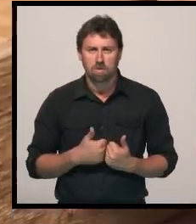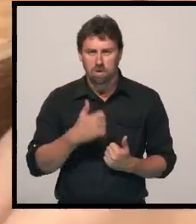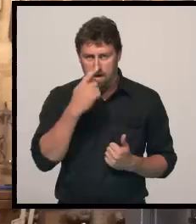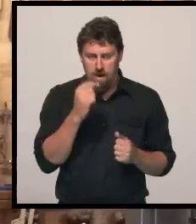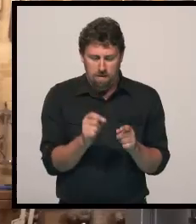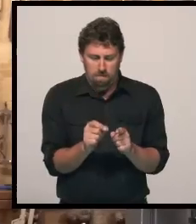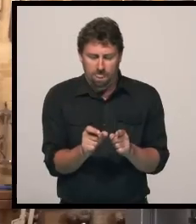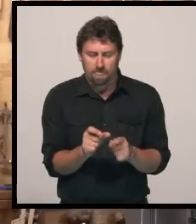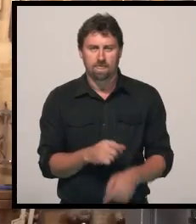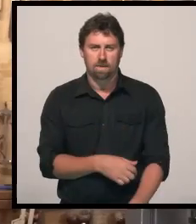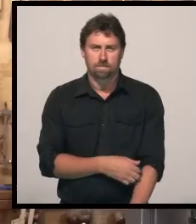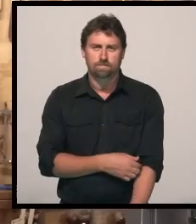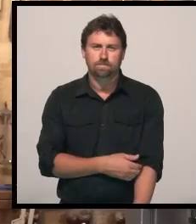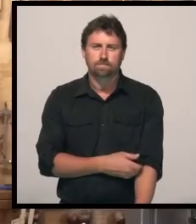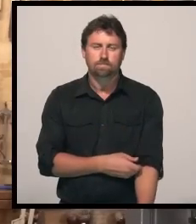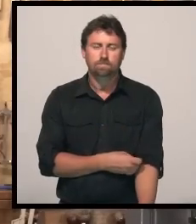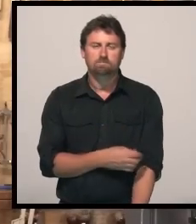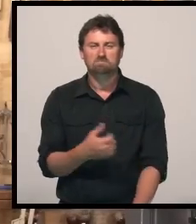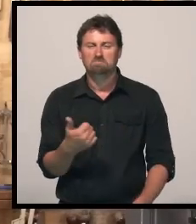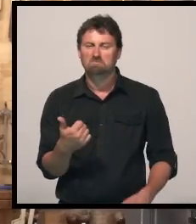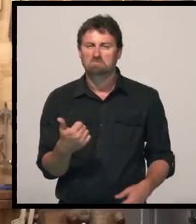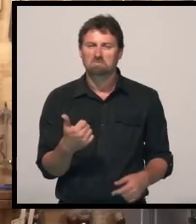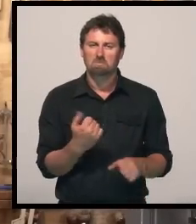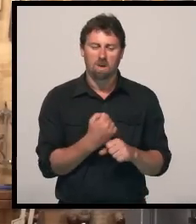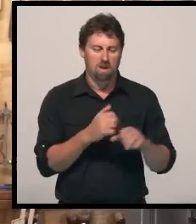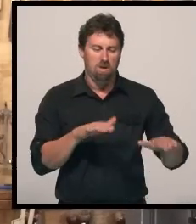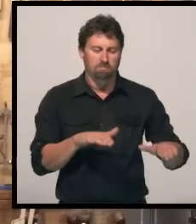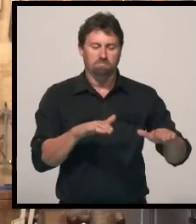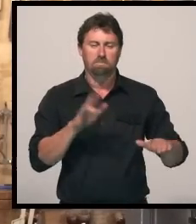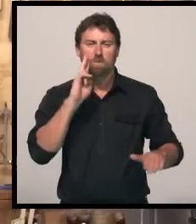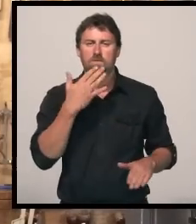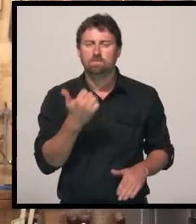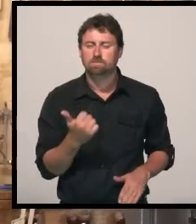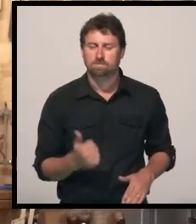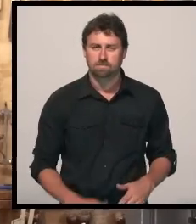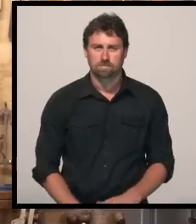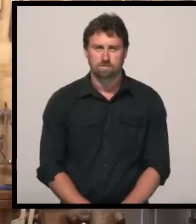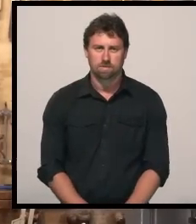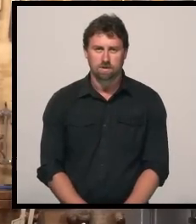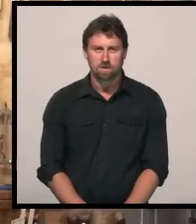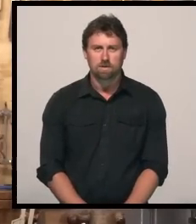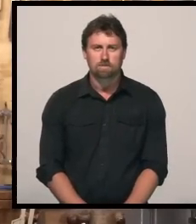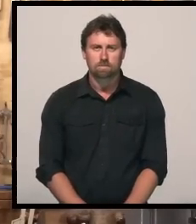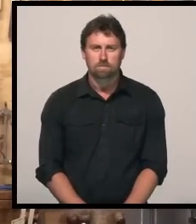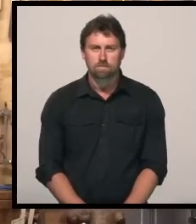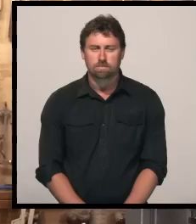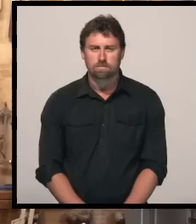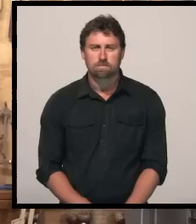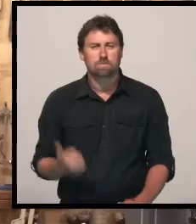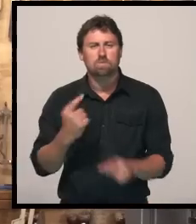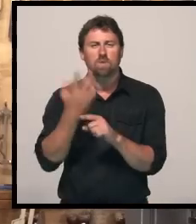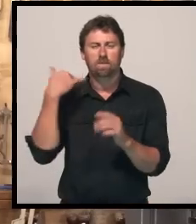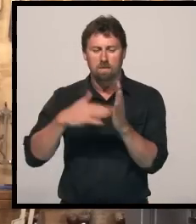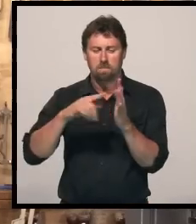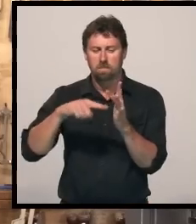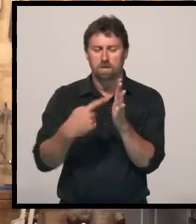out, and also to give you a decent platform. I've already cut some up. I've covered cutting mitres in the past, but the